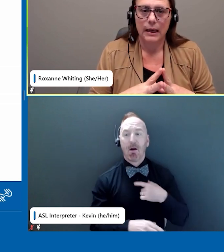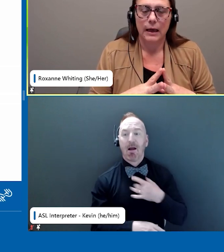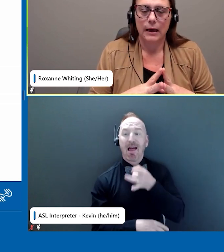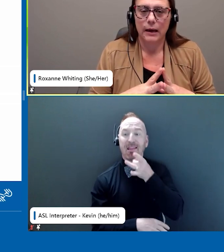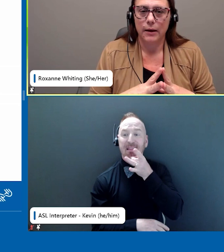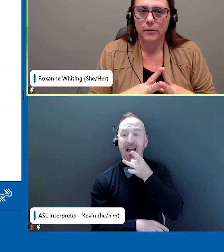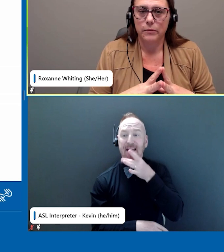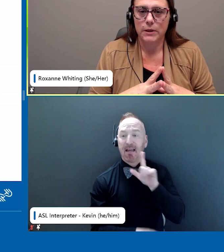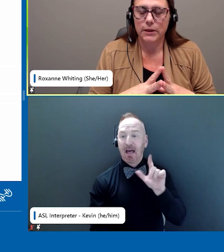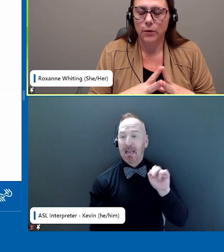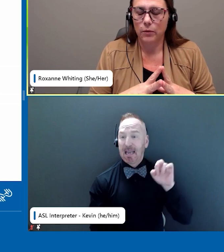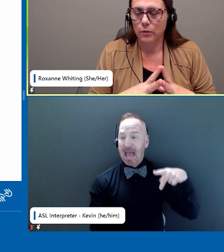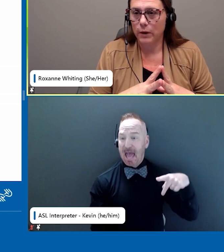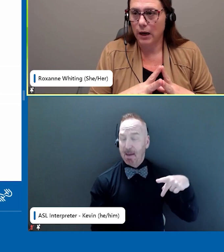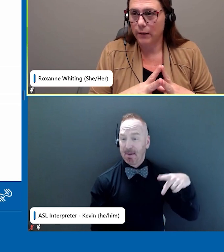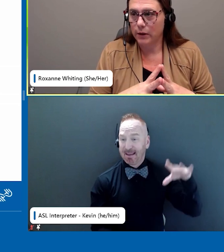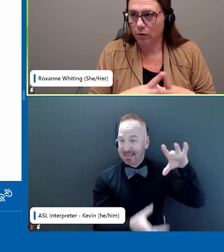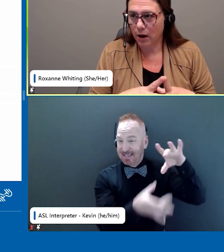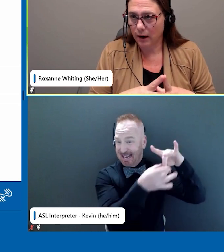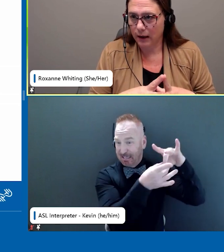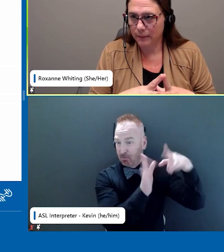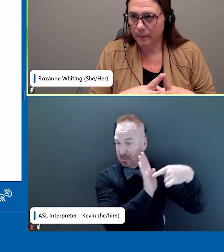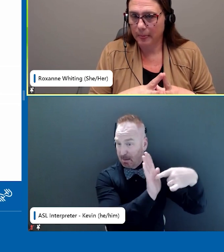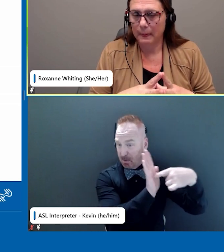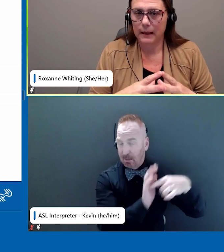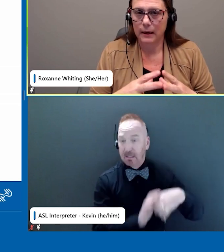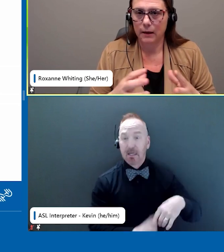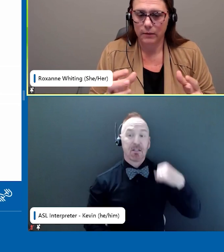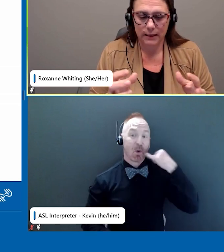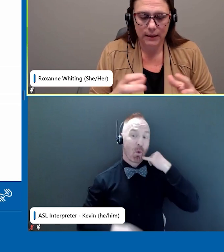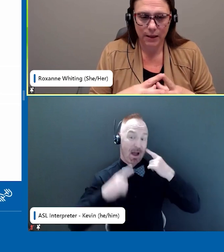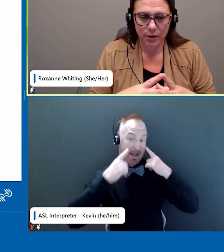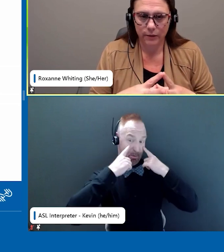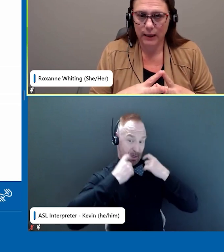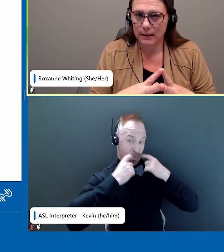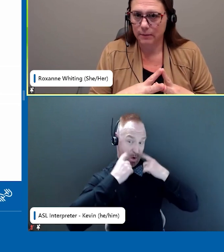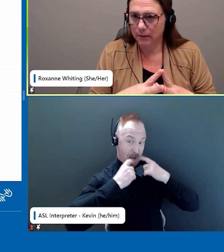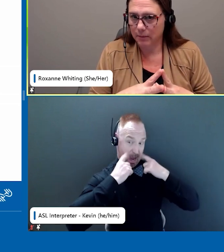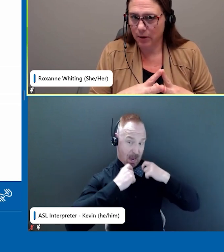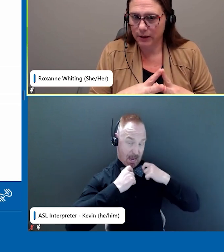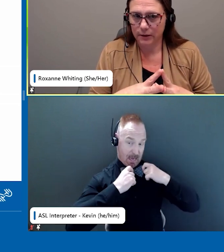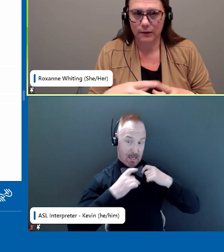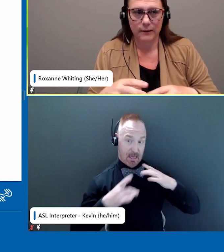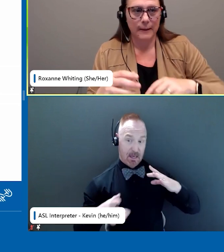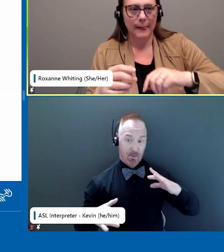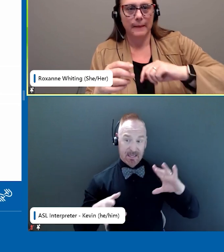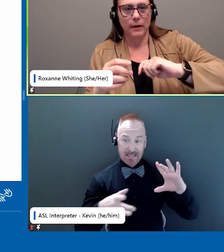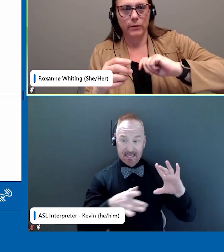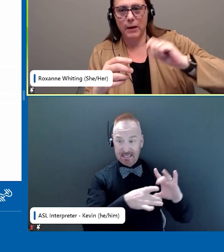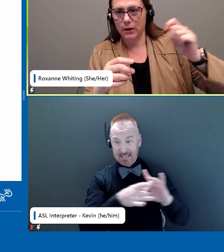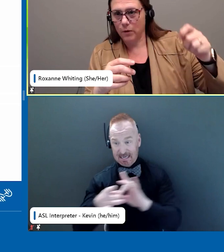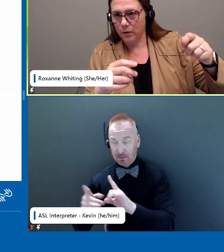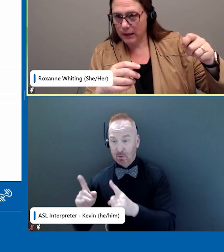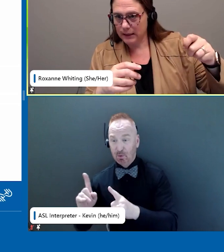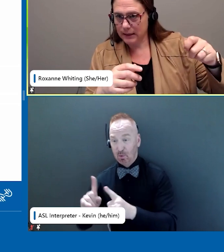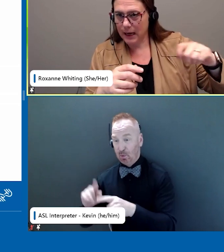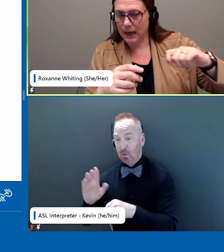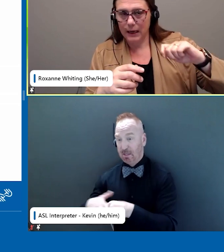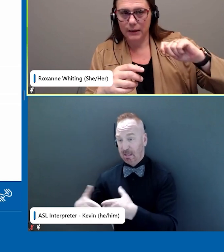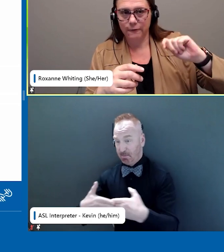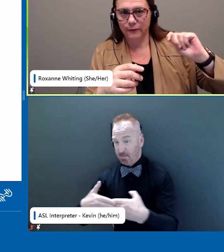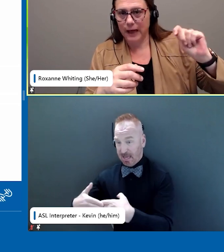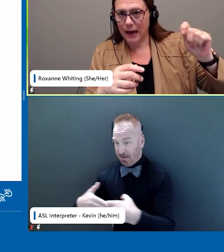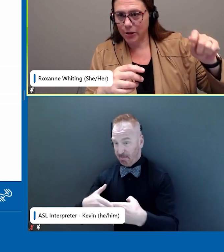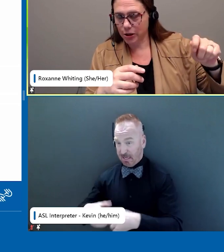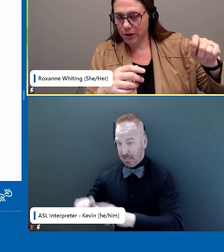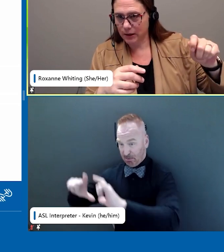example. So when I would cry, it was attached to, I guess, the baby monitor that would make a noise